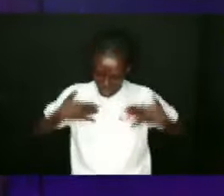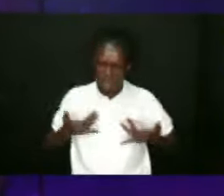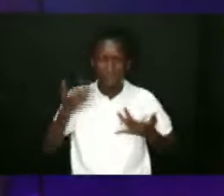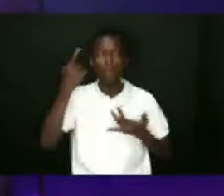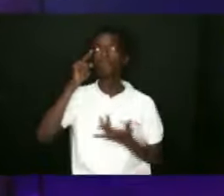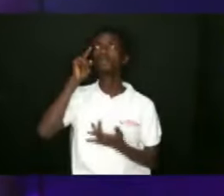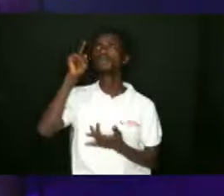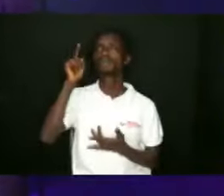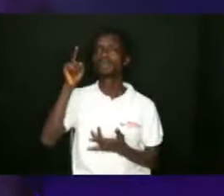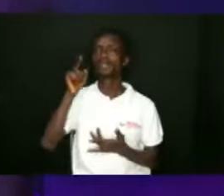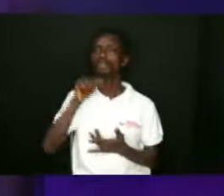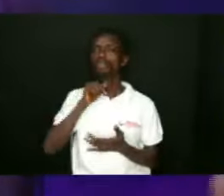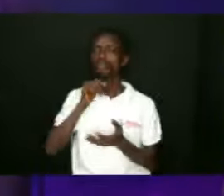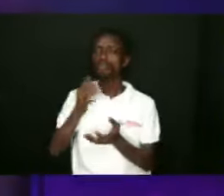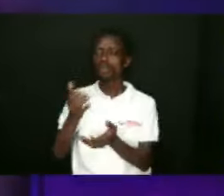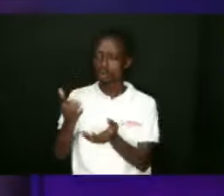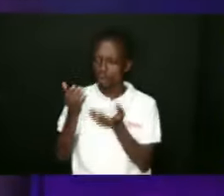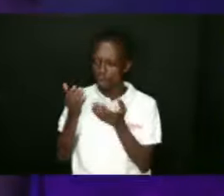I don't want to be bought.